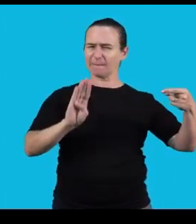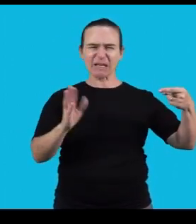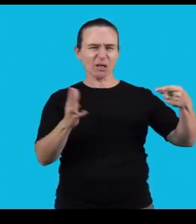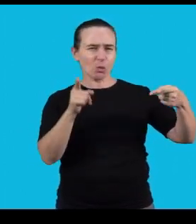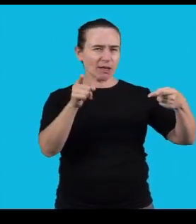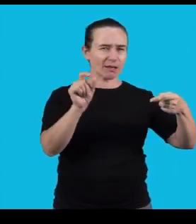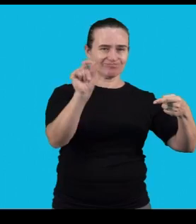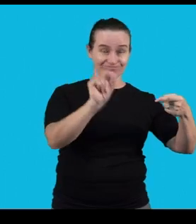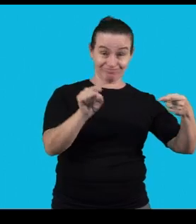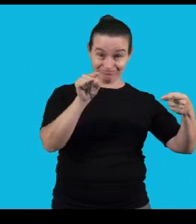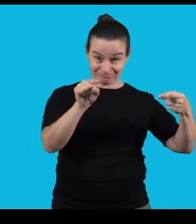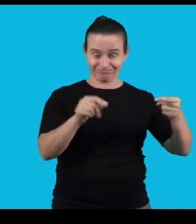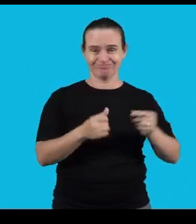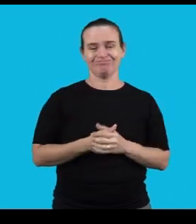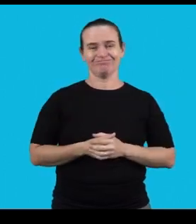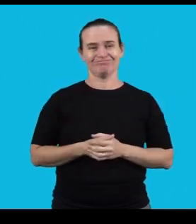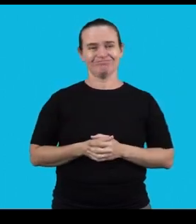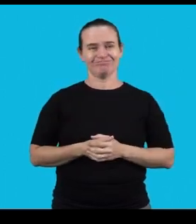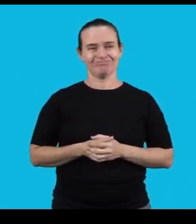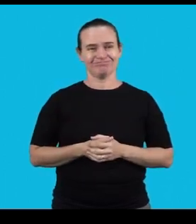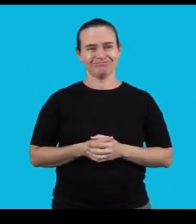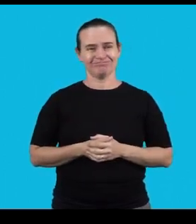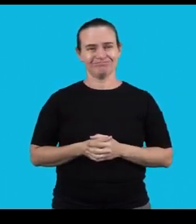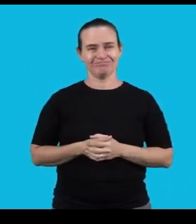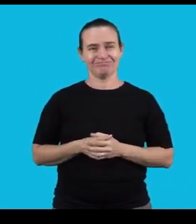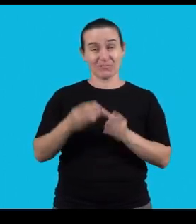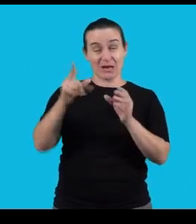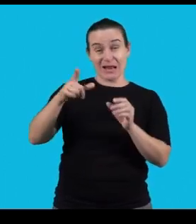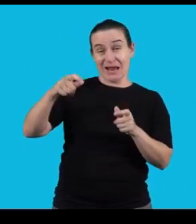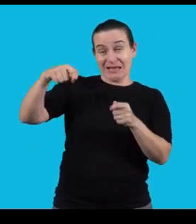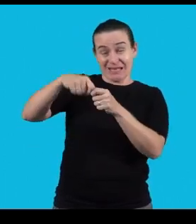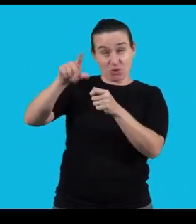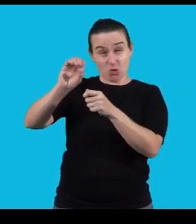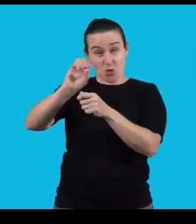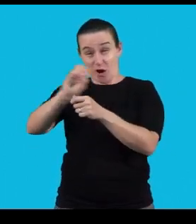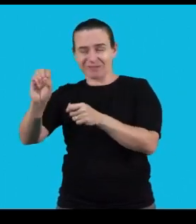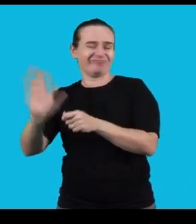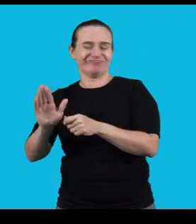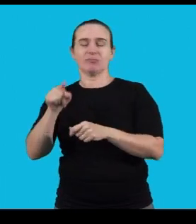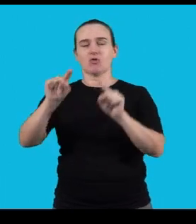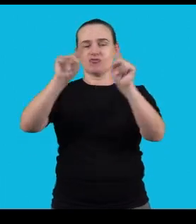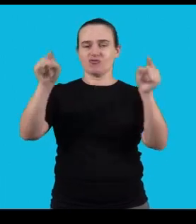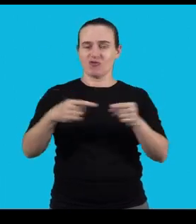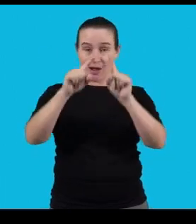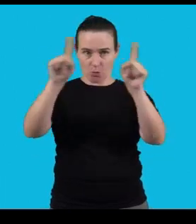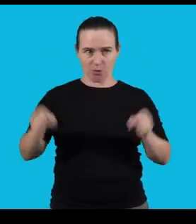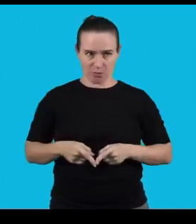come and check this is part B. It's not attached to the ossicles, and that is the round